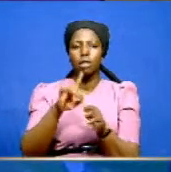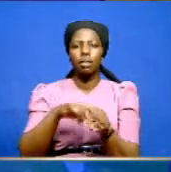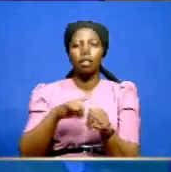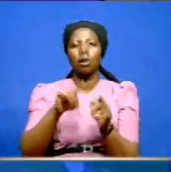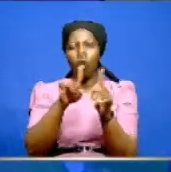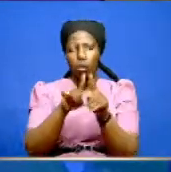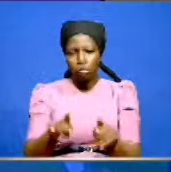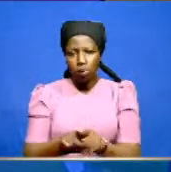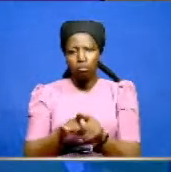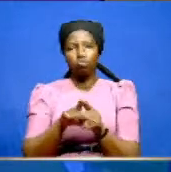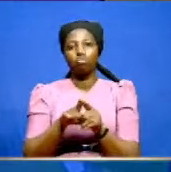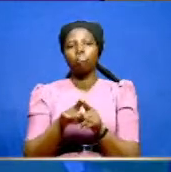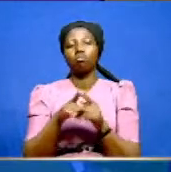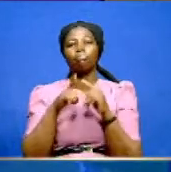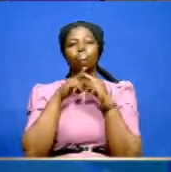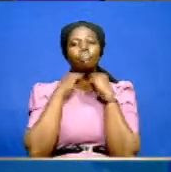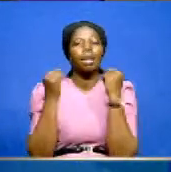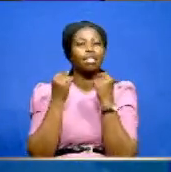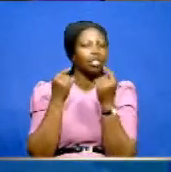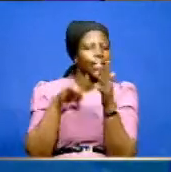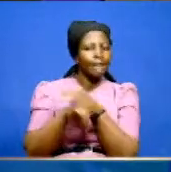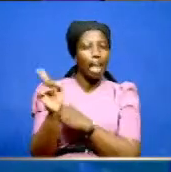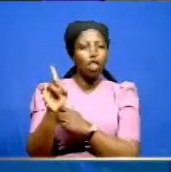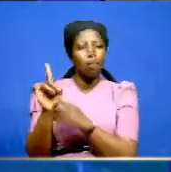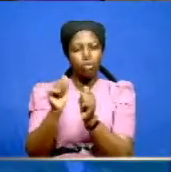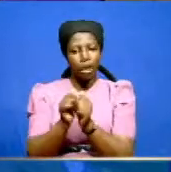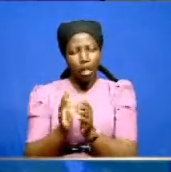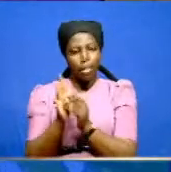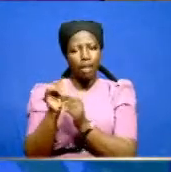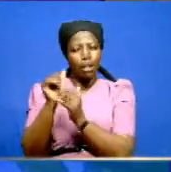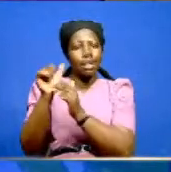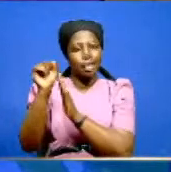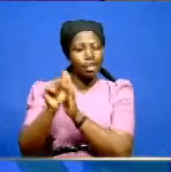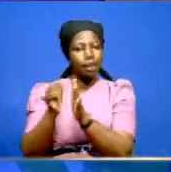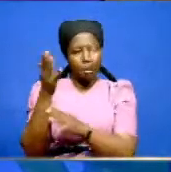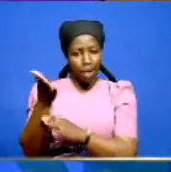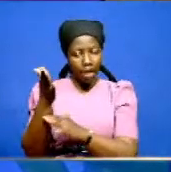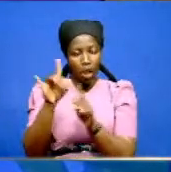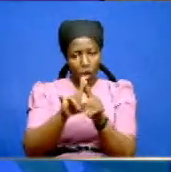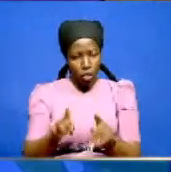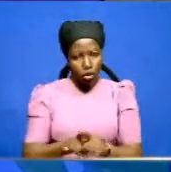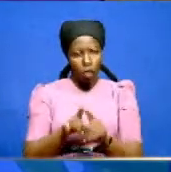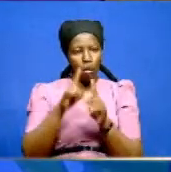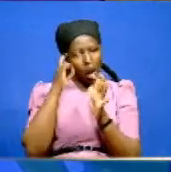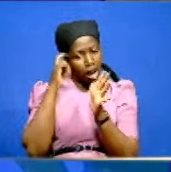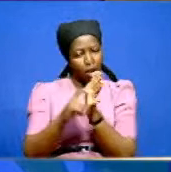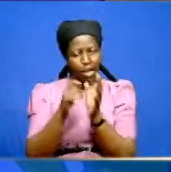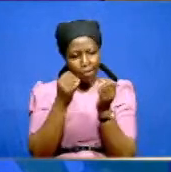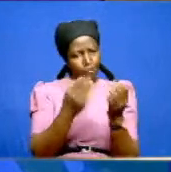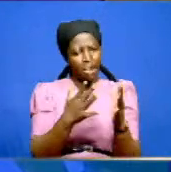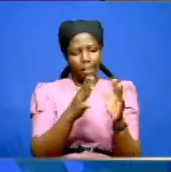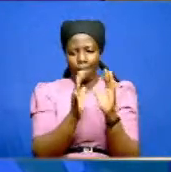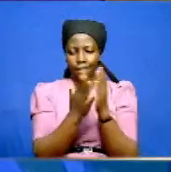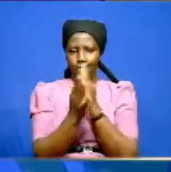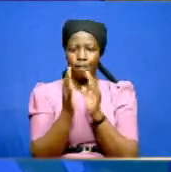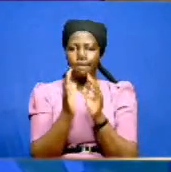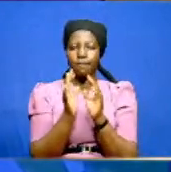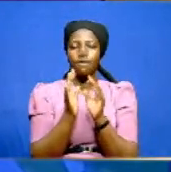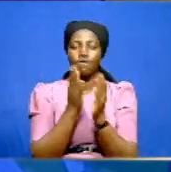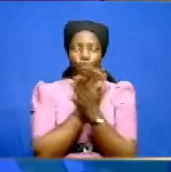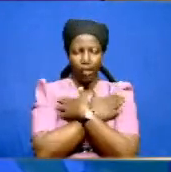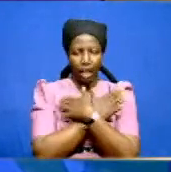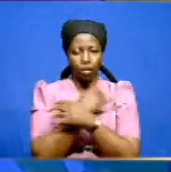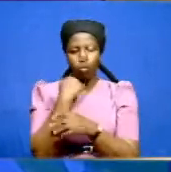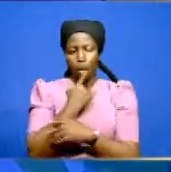leadership. We also acknowledge many of Muzee's friends who visited him in hospitals, both in the